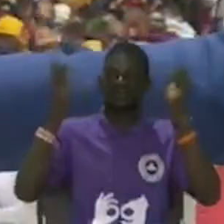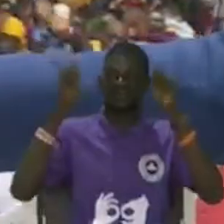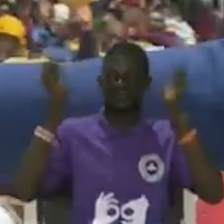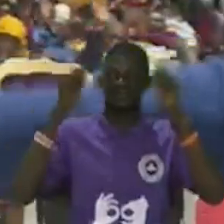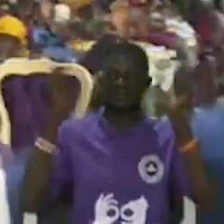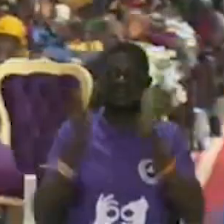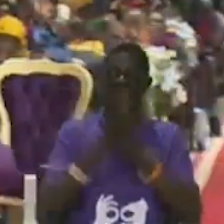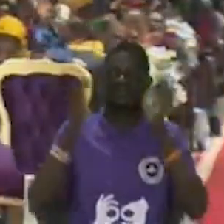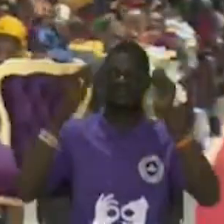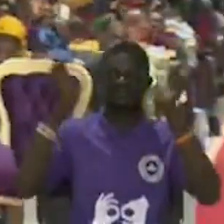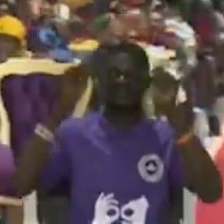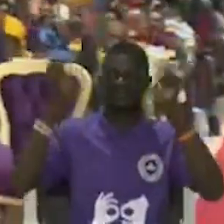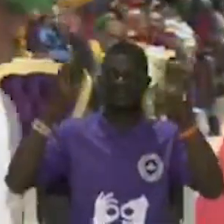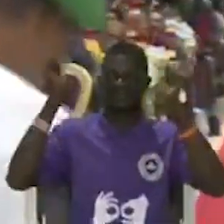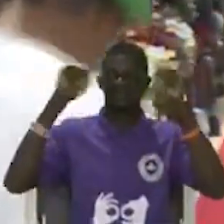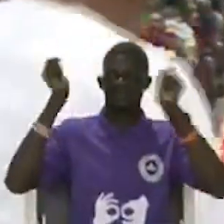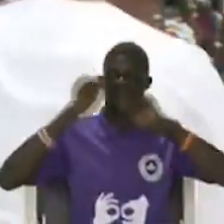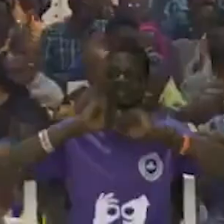shout.